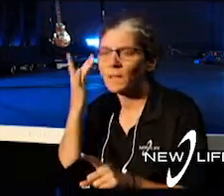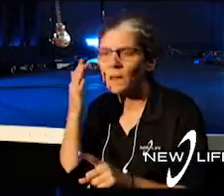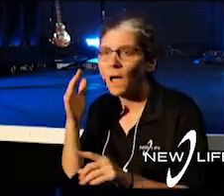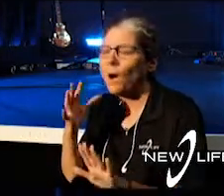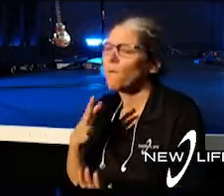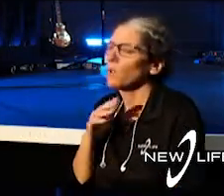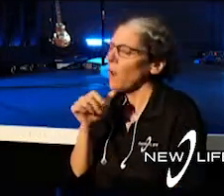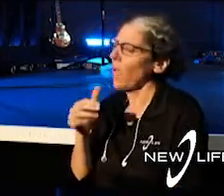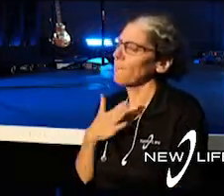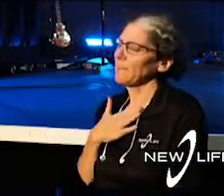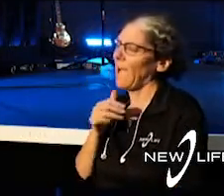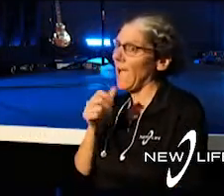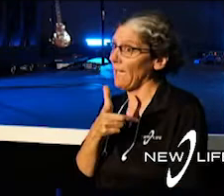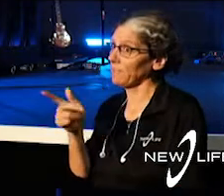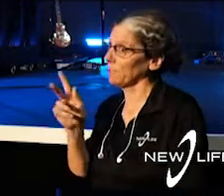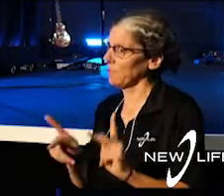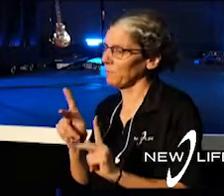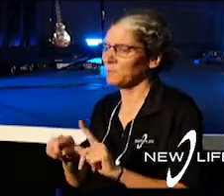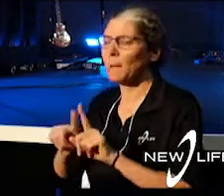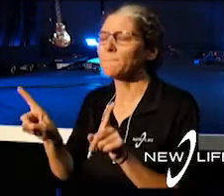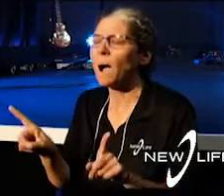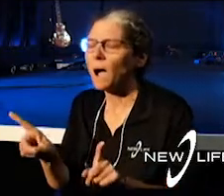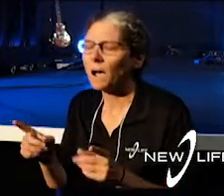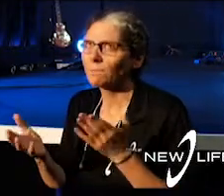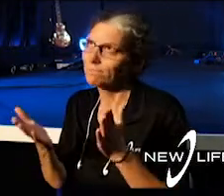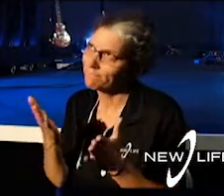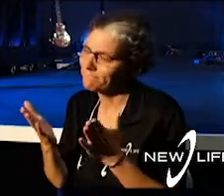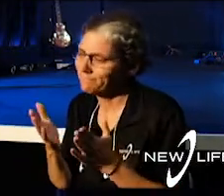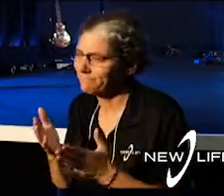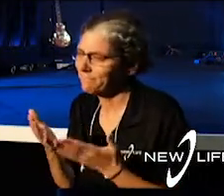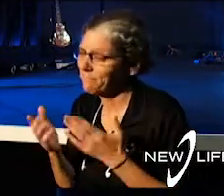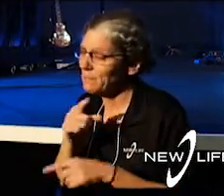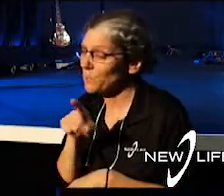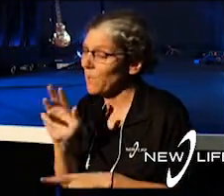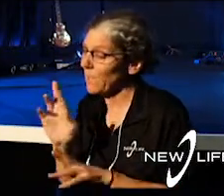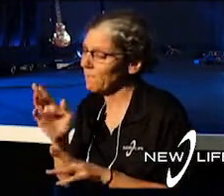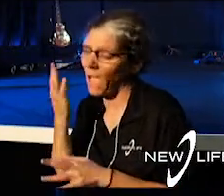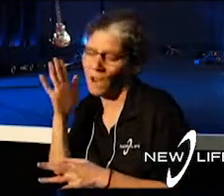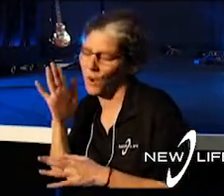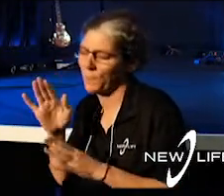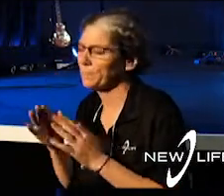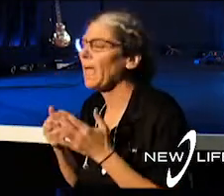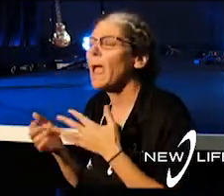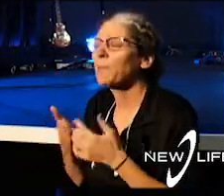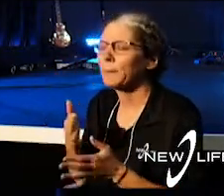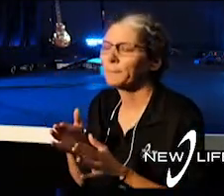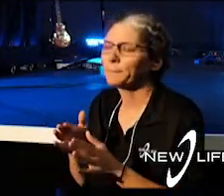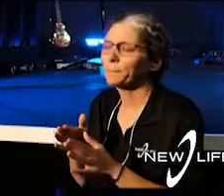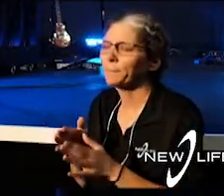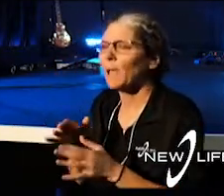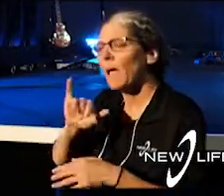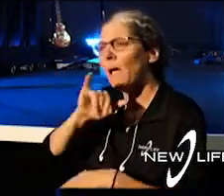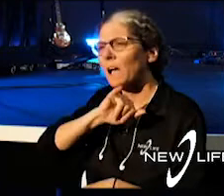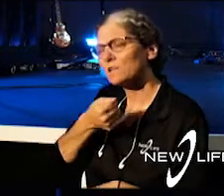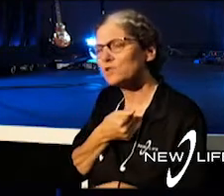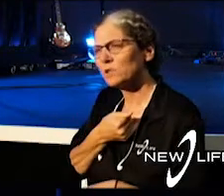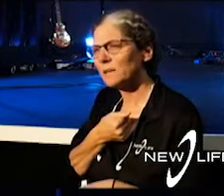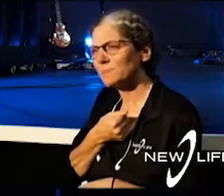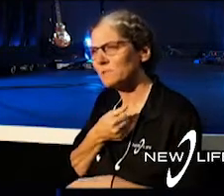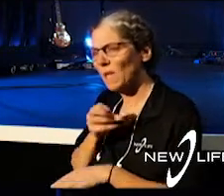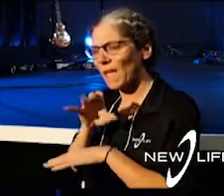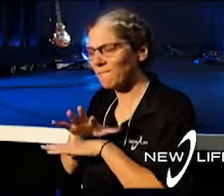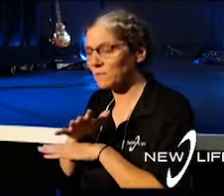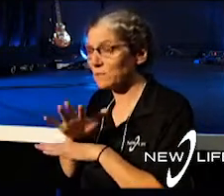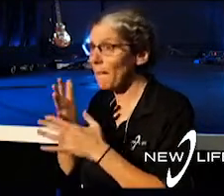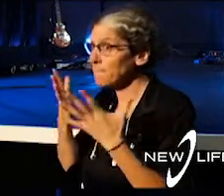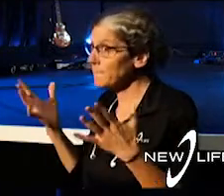But let's hang on a second. Because if you've been with us, you know that James was heavily influenced by his brother Jesus